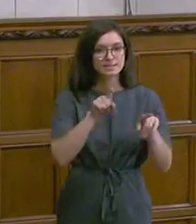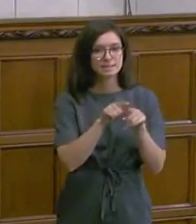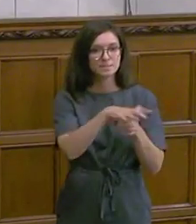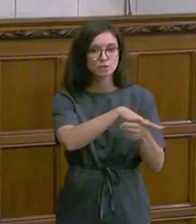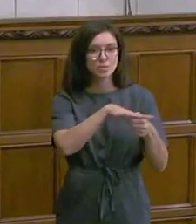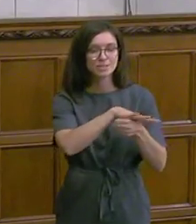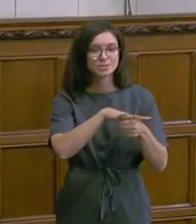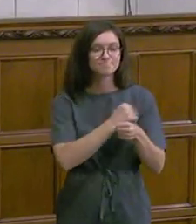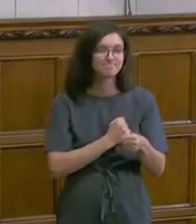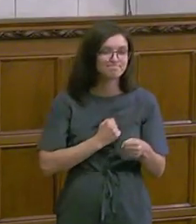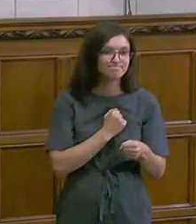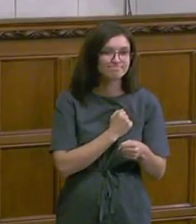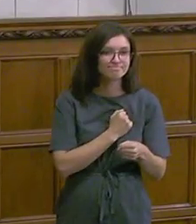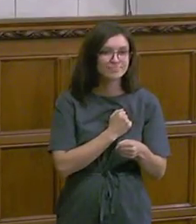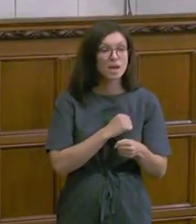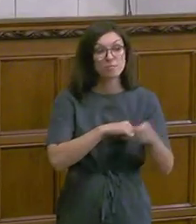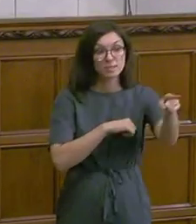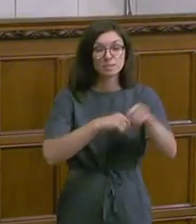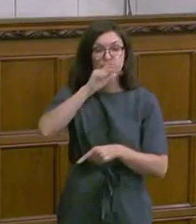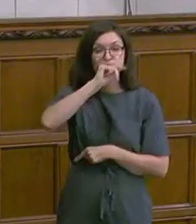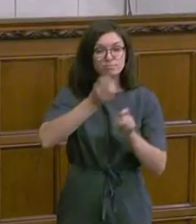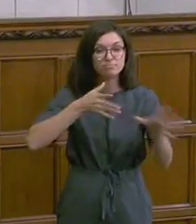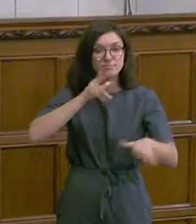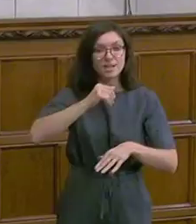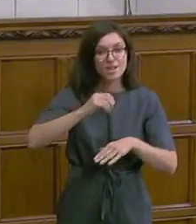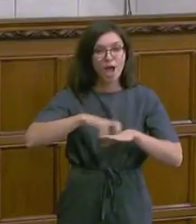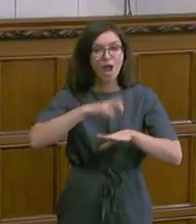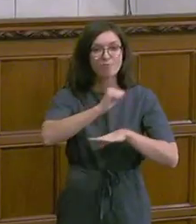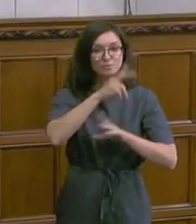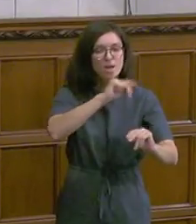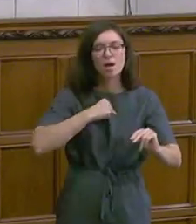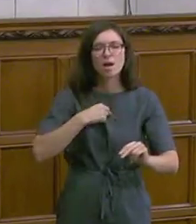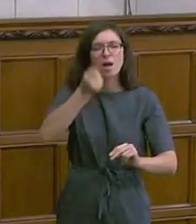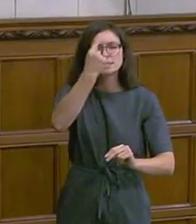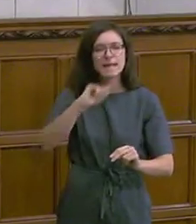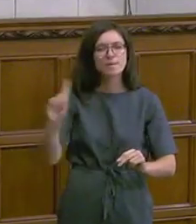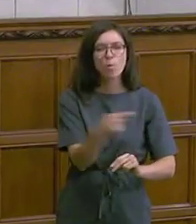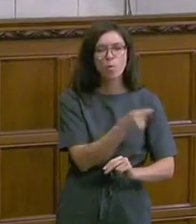I always follow every single word he says, and I love listening to his speeches.